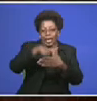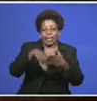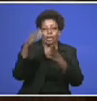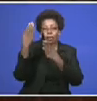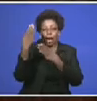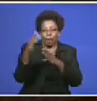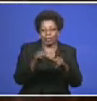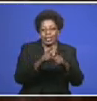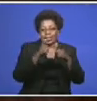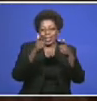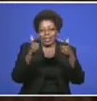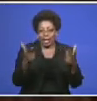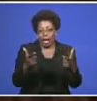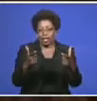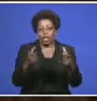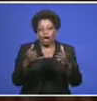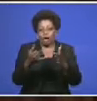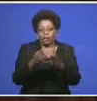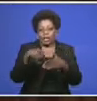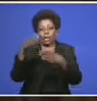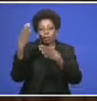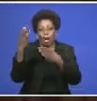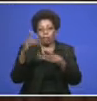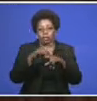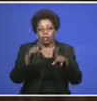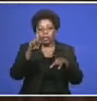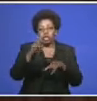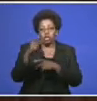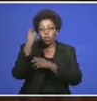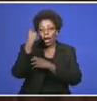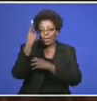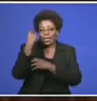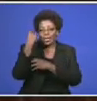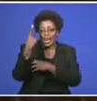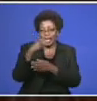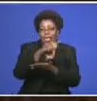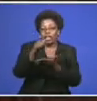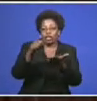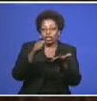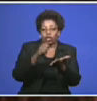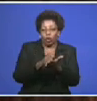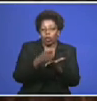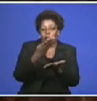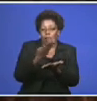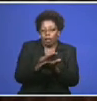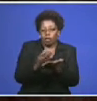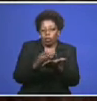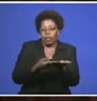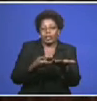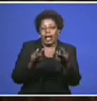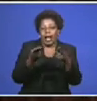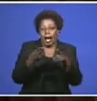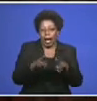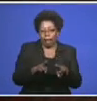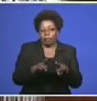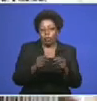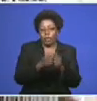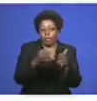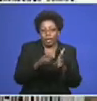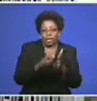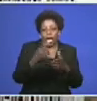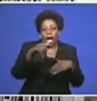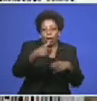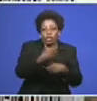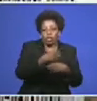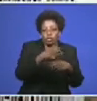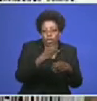though there are large deposits of them, we still need to understand, in terms of the total sand budget, what's happened with this, how it's being formed, where it's going.